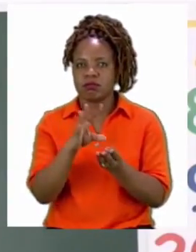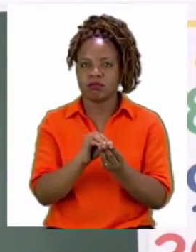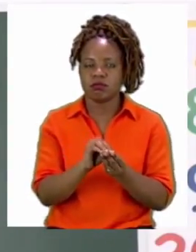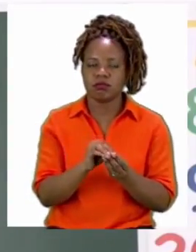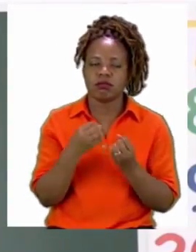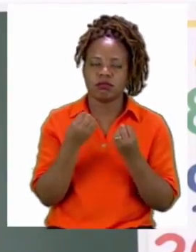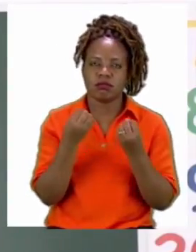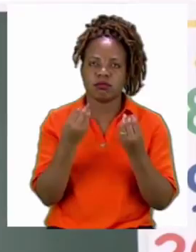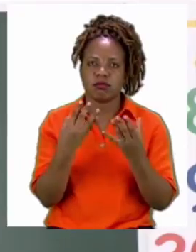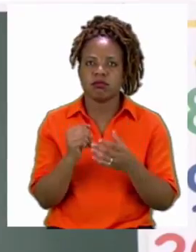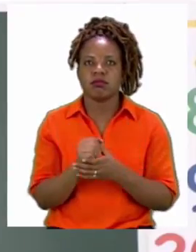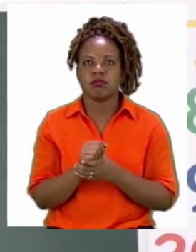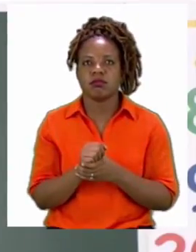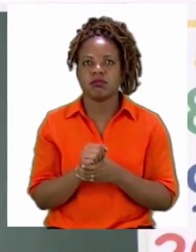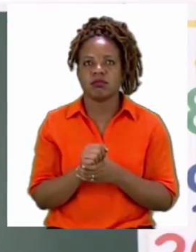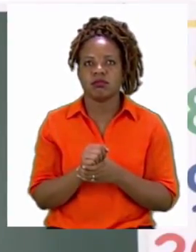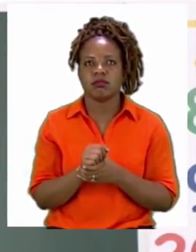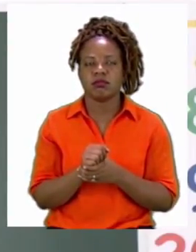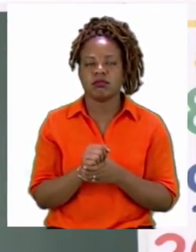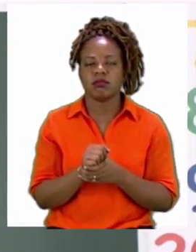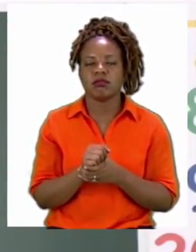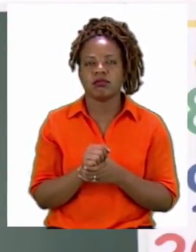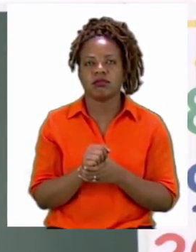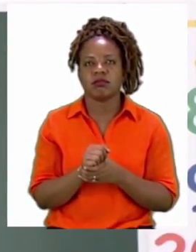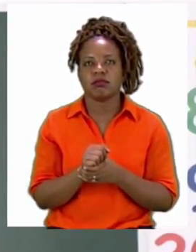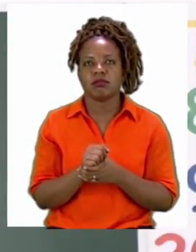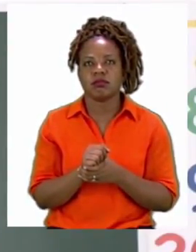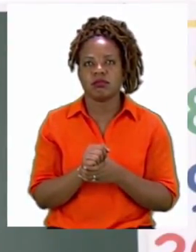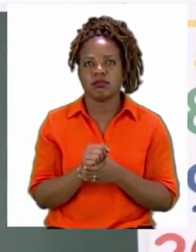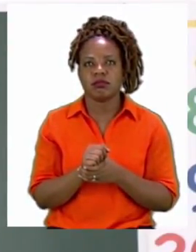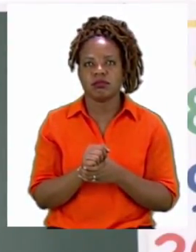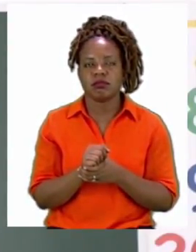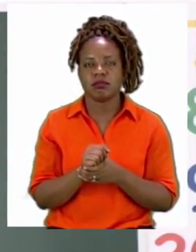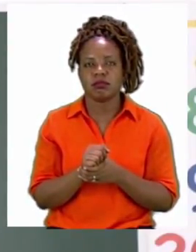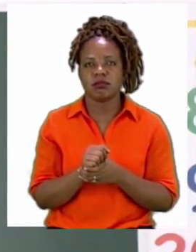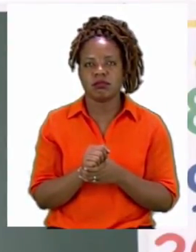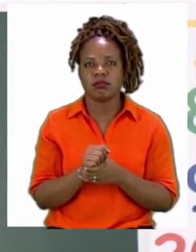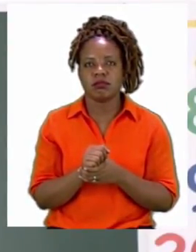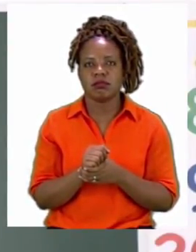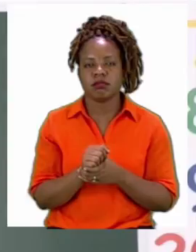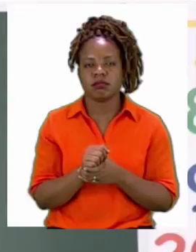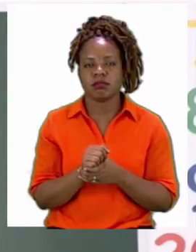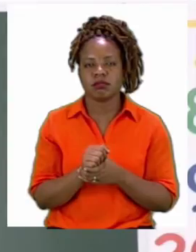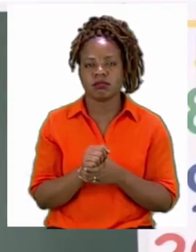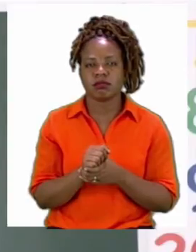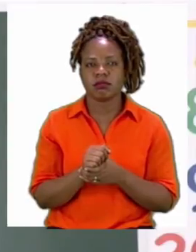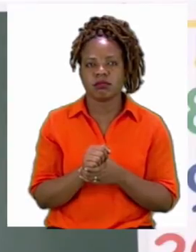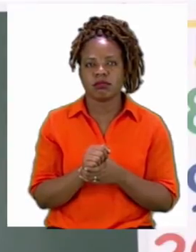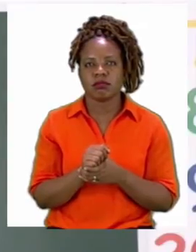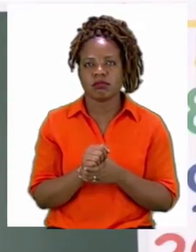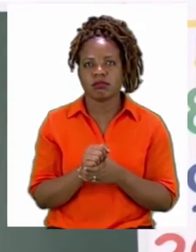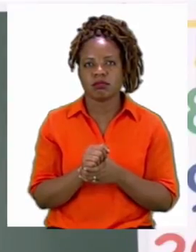because remember we're doing 2 sets of 4. Let's see if it is going